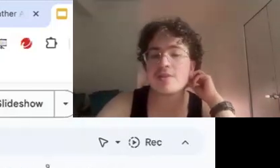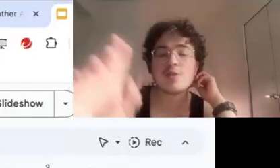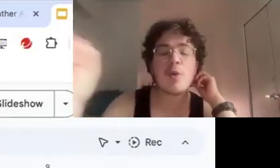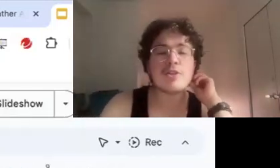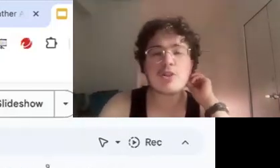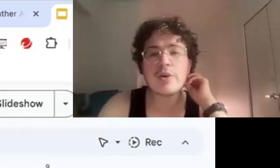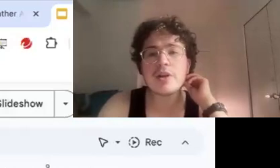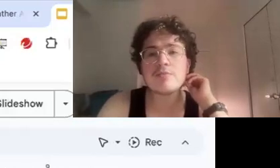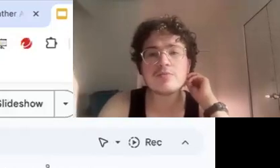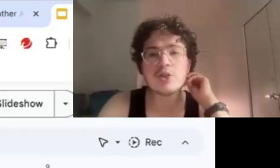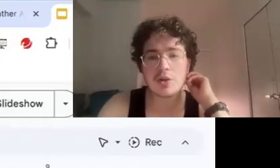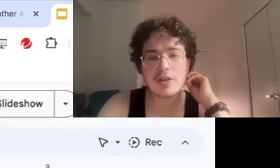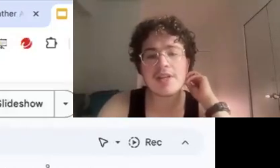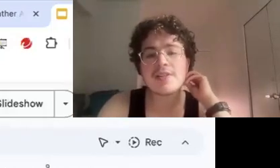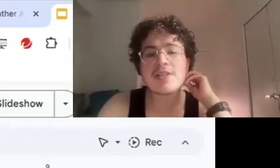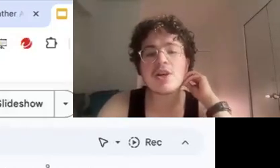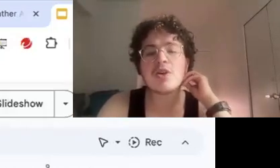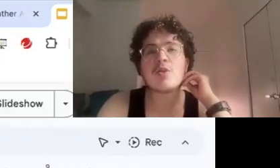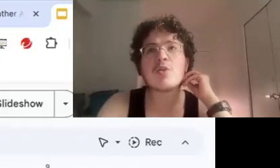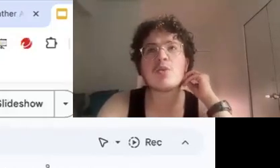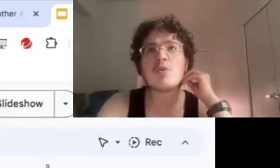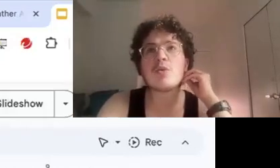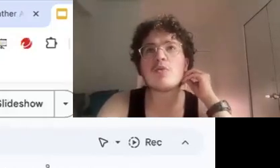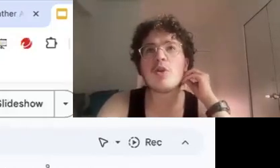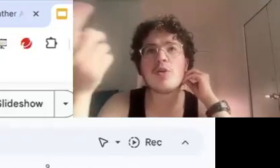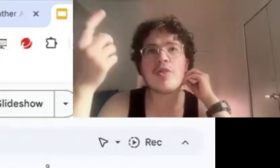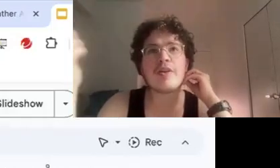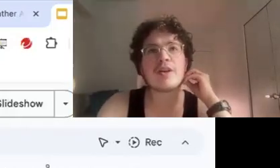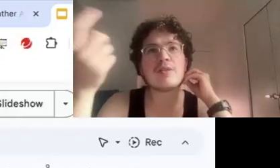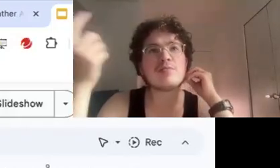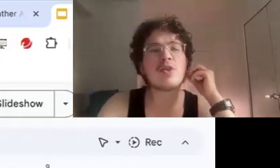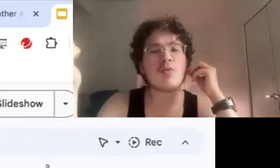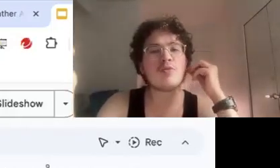the early gay press. And I screenshotted a